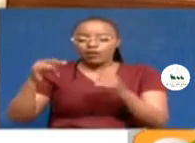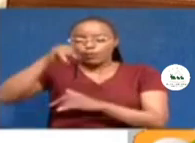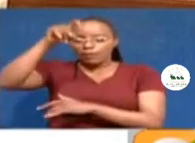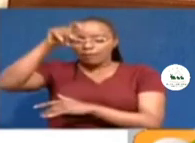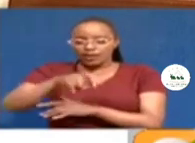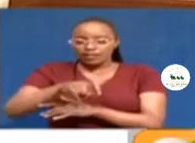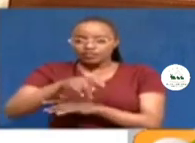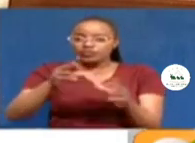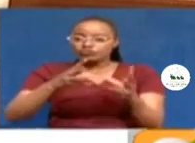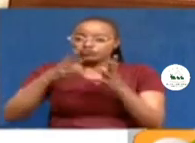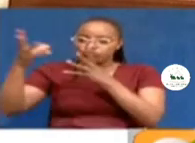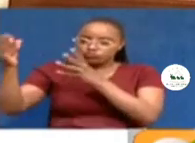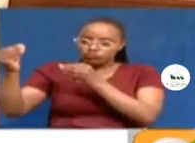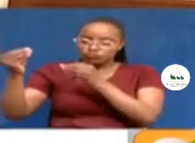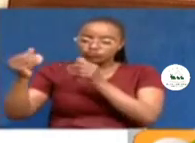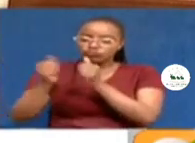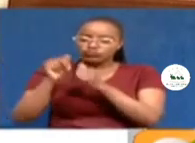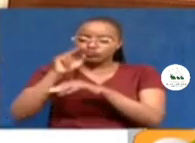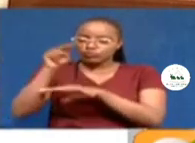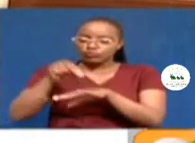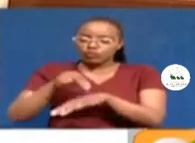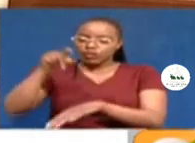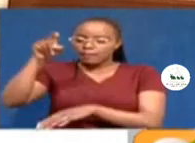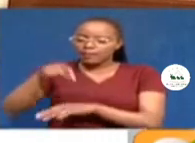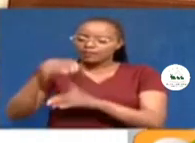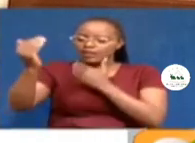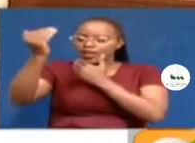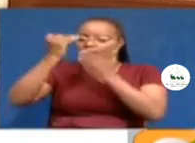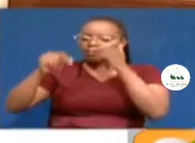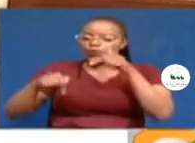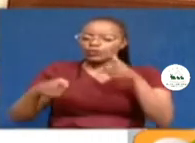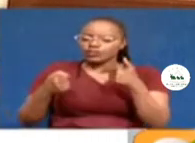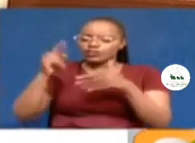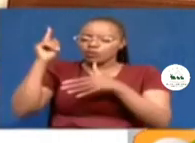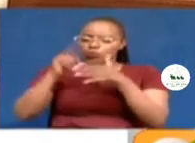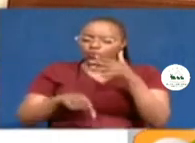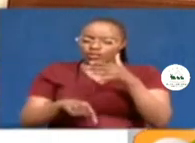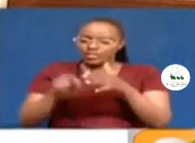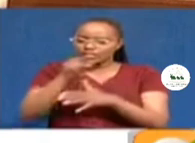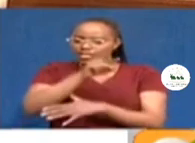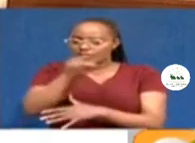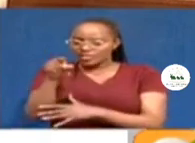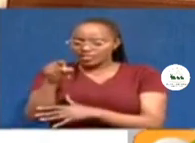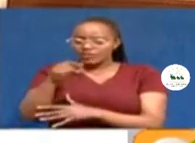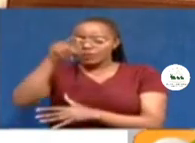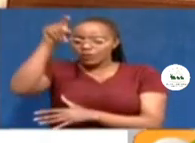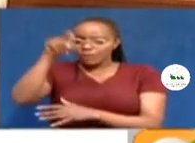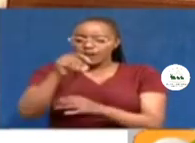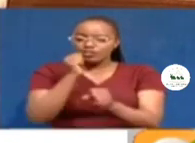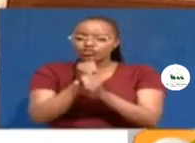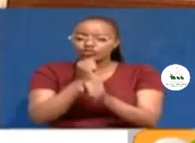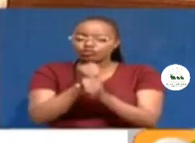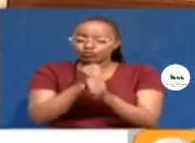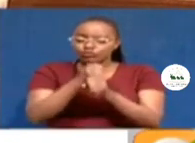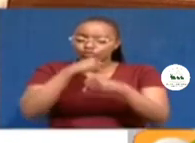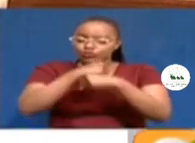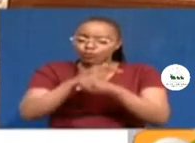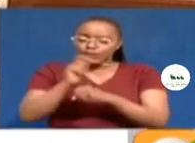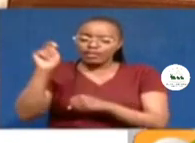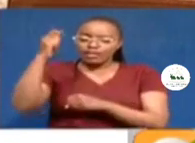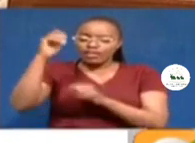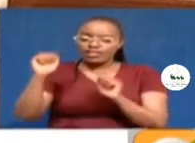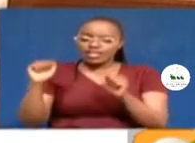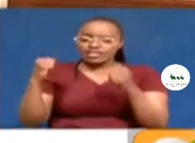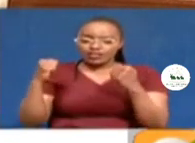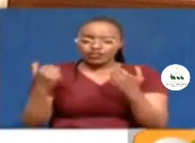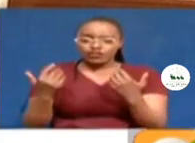must go back to the basics. We must ask ourselves what it is that we must do to make Kenya